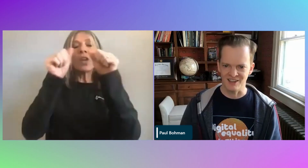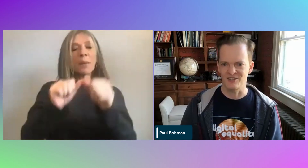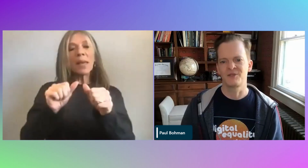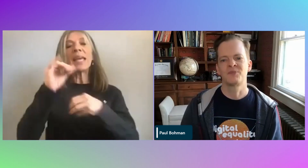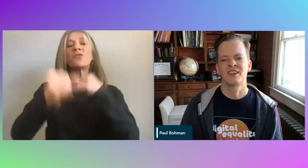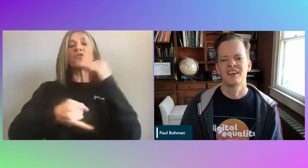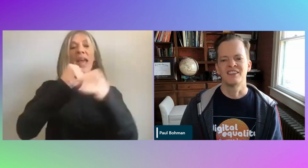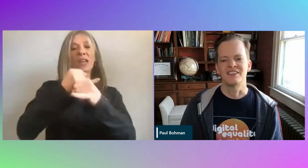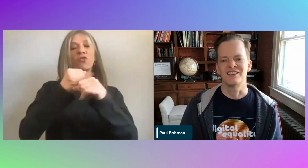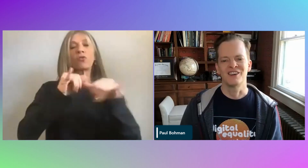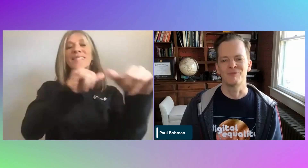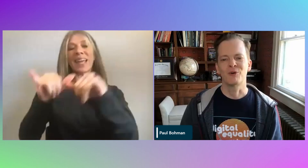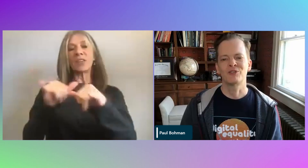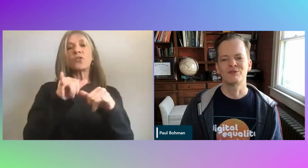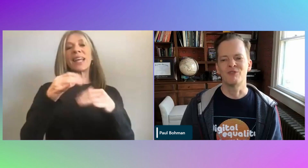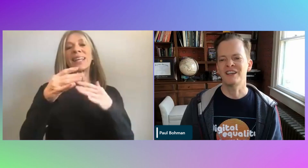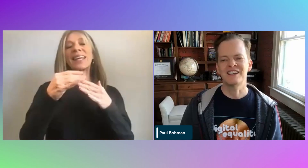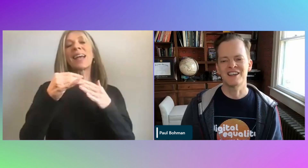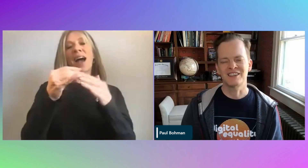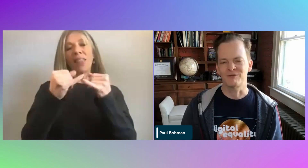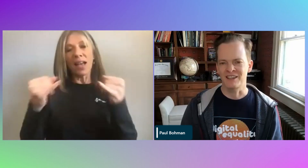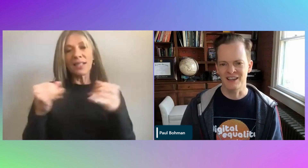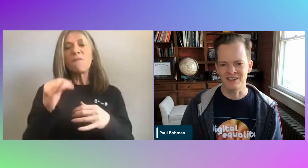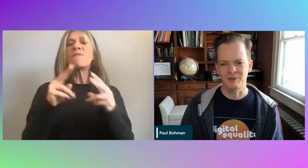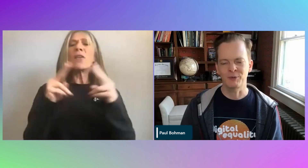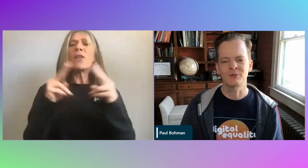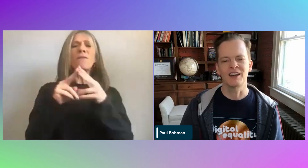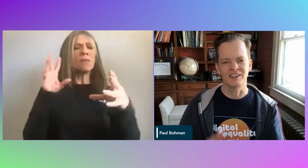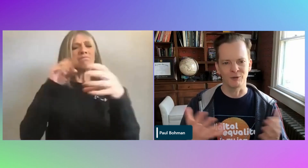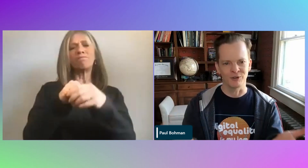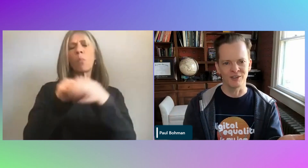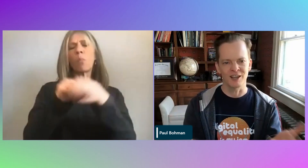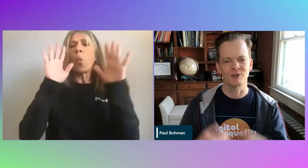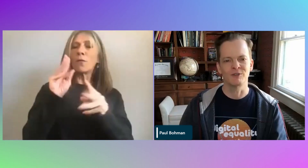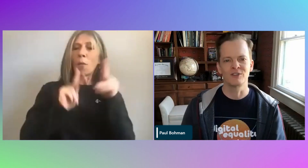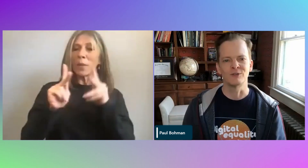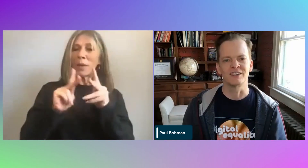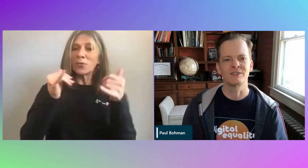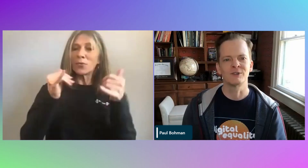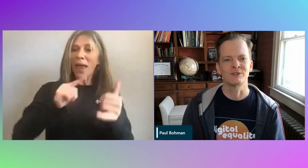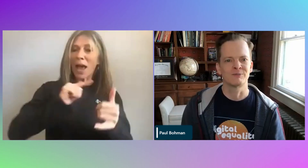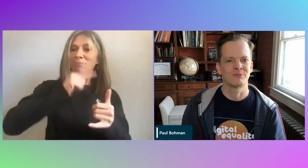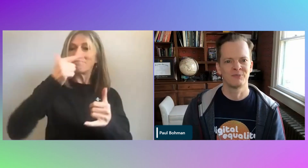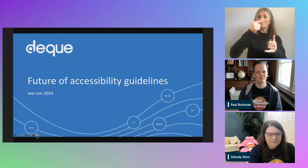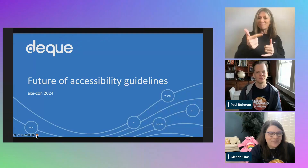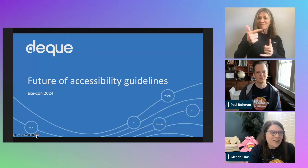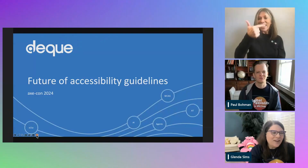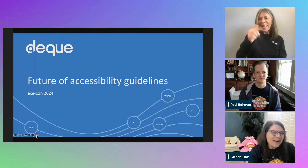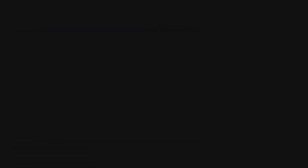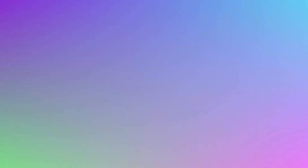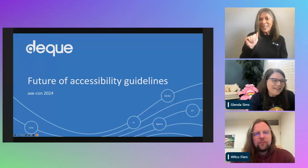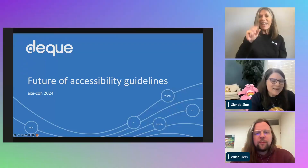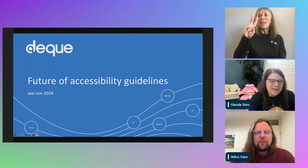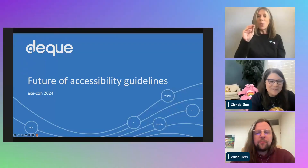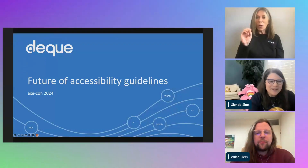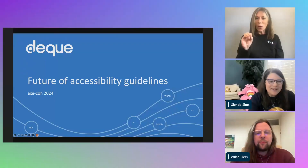and standards. They are both very engaging and fantastic people, and I will turn the time over to you, Glenda and Wilco. All right.